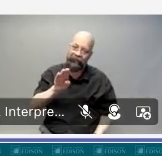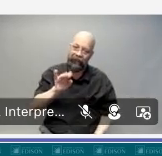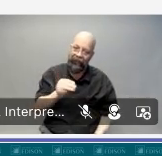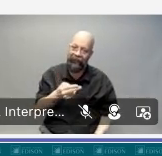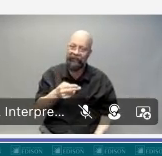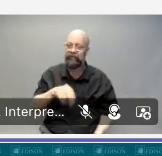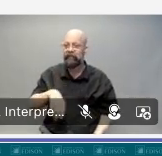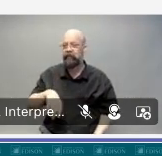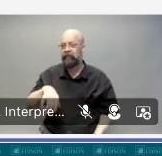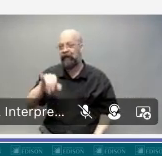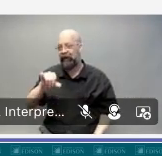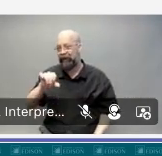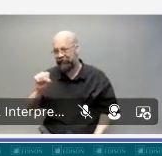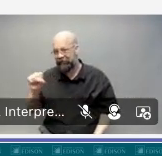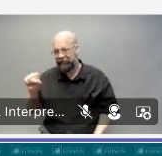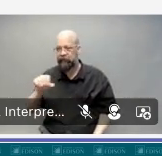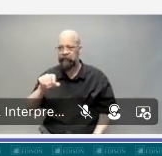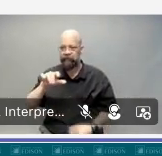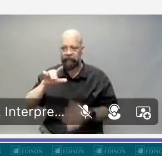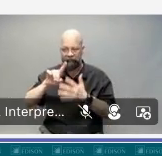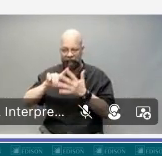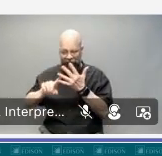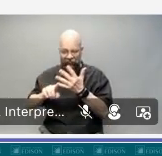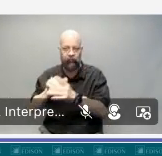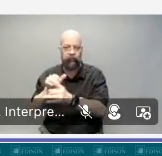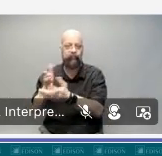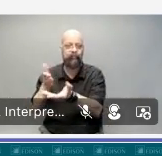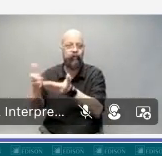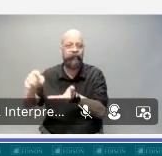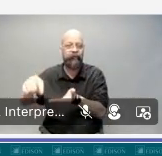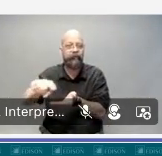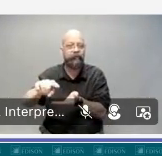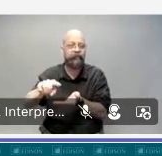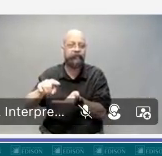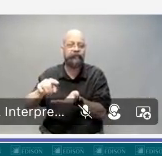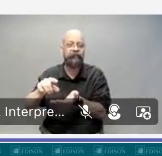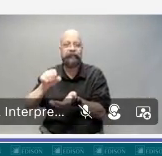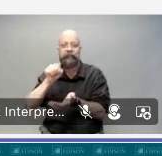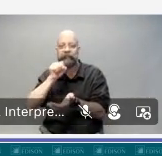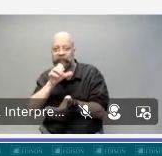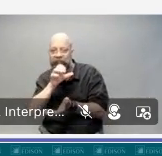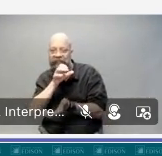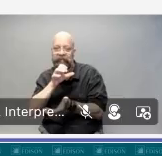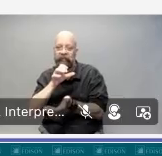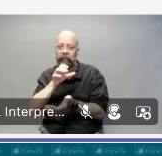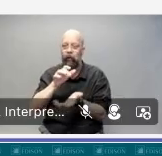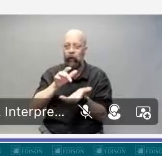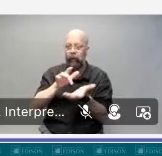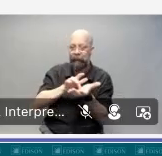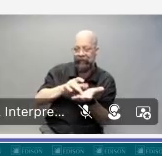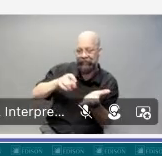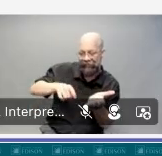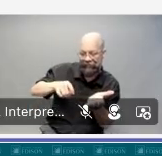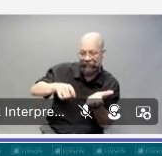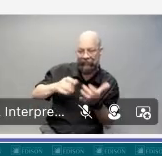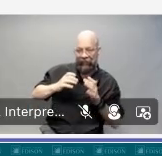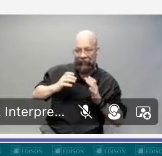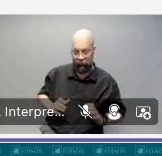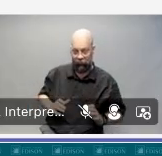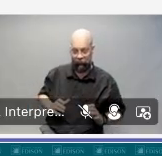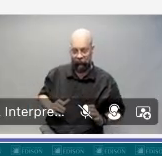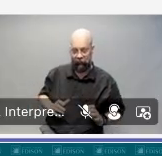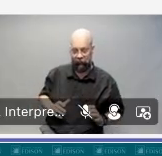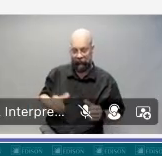serving elderly and medically vulnerable individuals to help connect eligible customers with